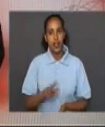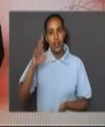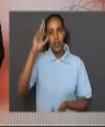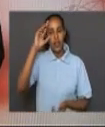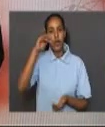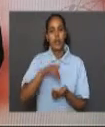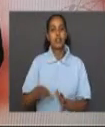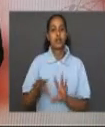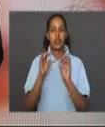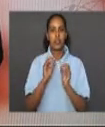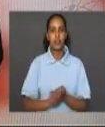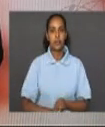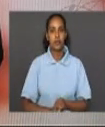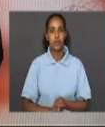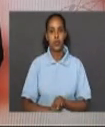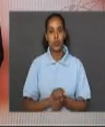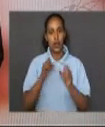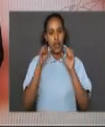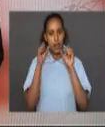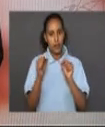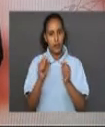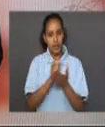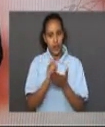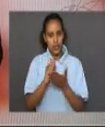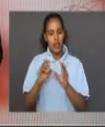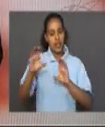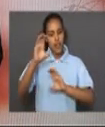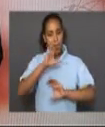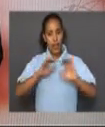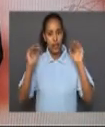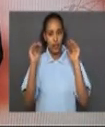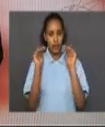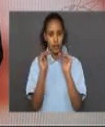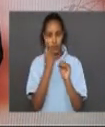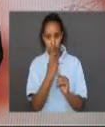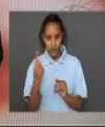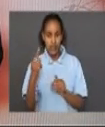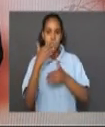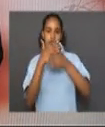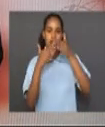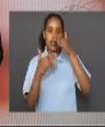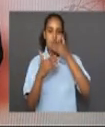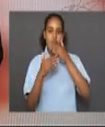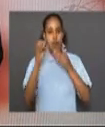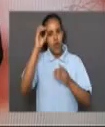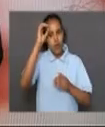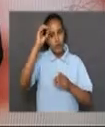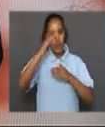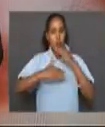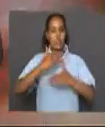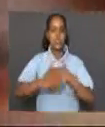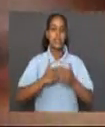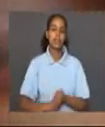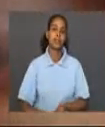Hello again, students. Were you able to write the chemical equations for each step of Ostwald's